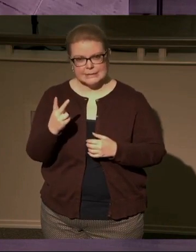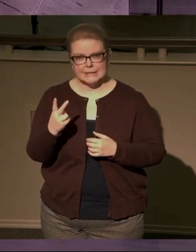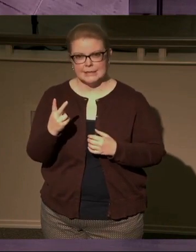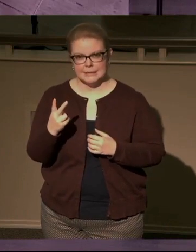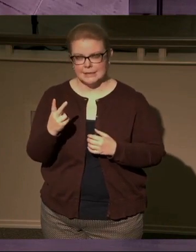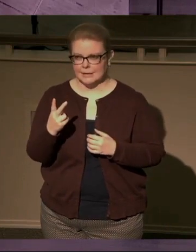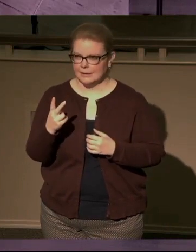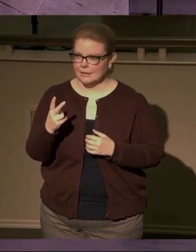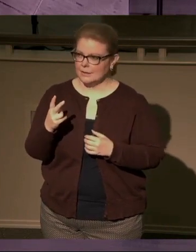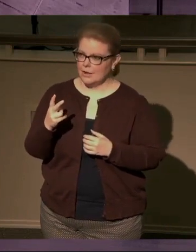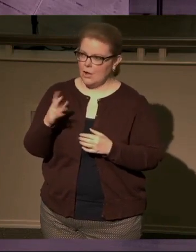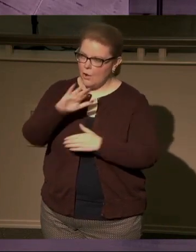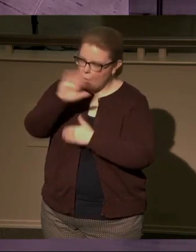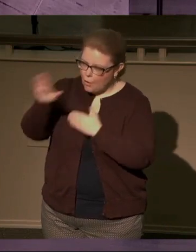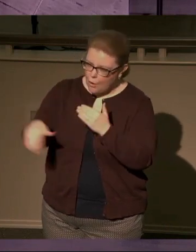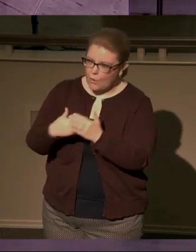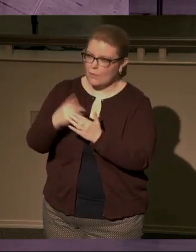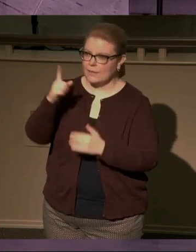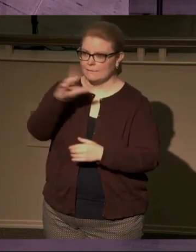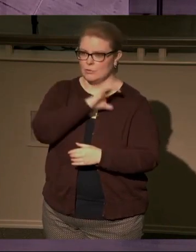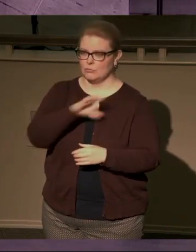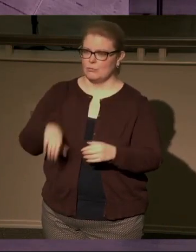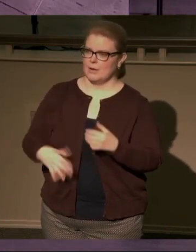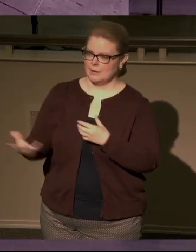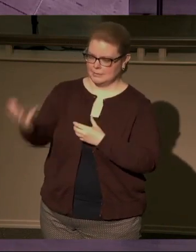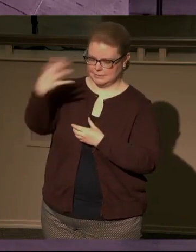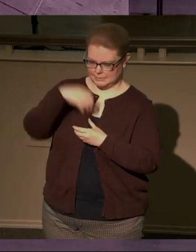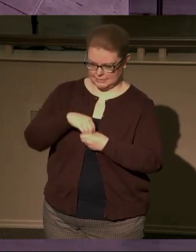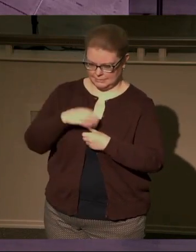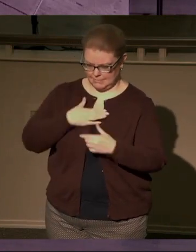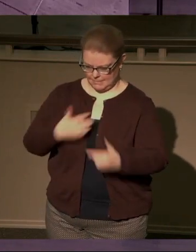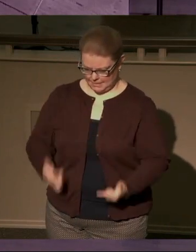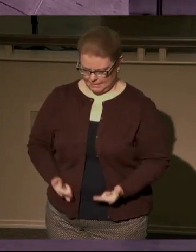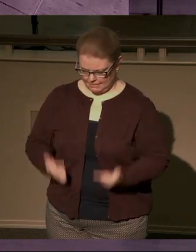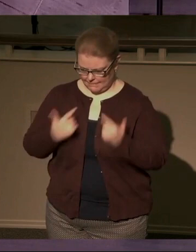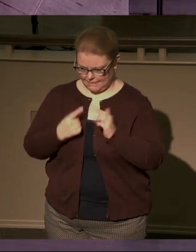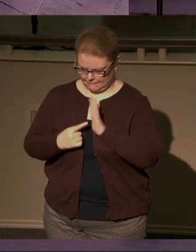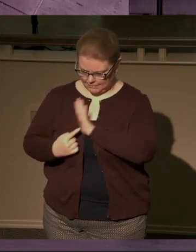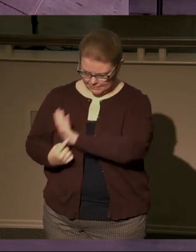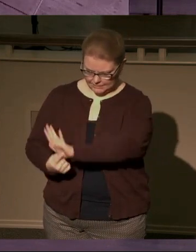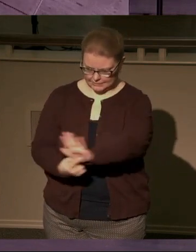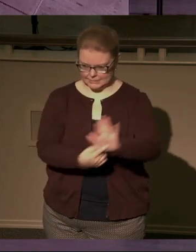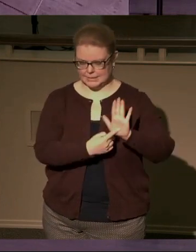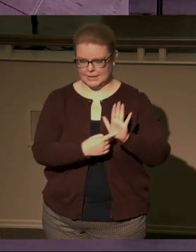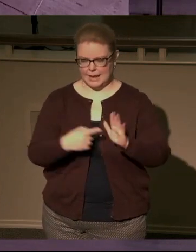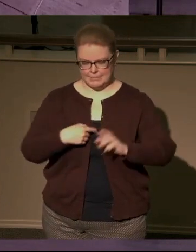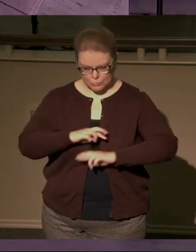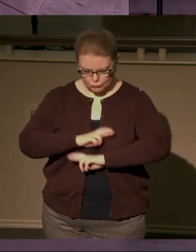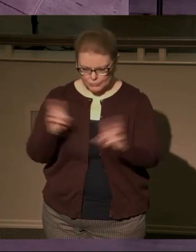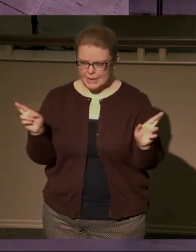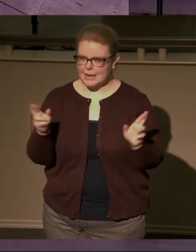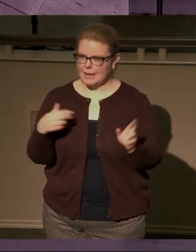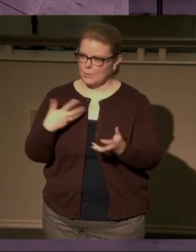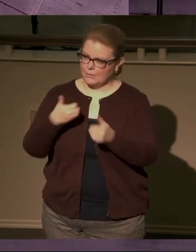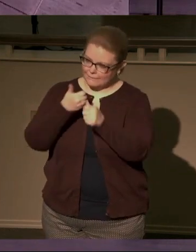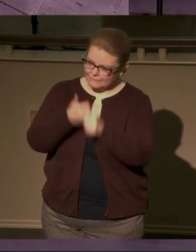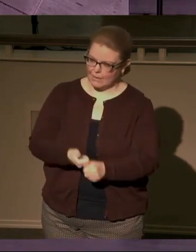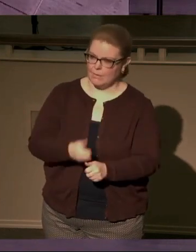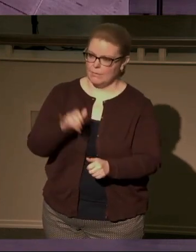of Christ in my life lived out, and I'm ready, and I want to go on that walk with